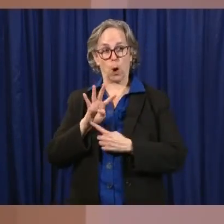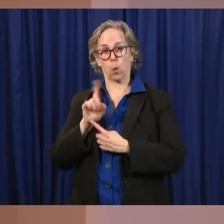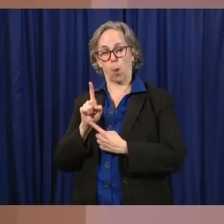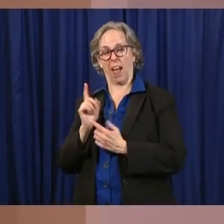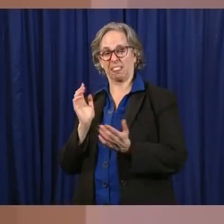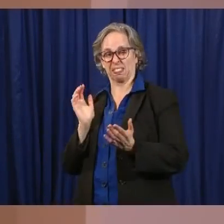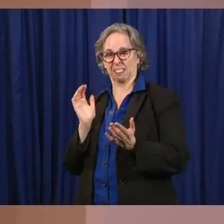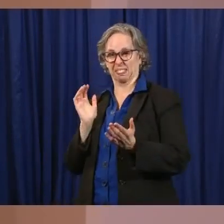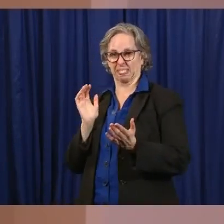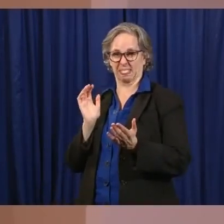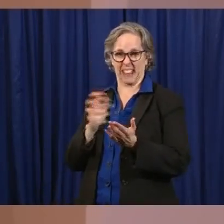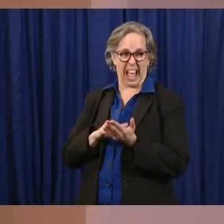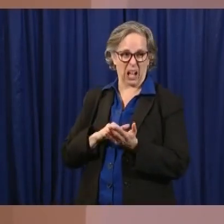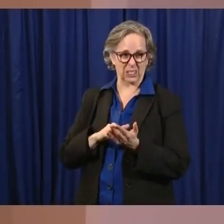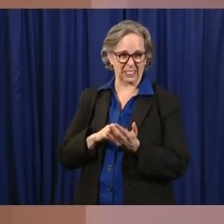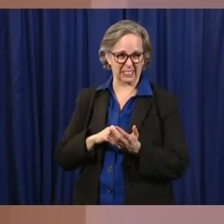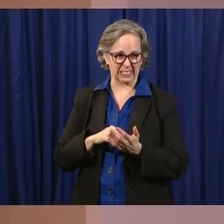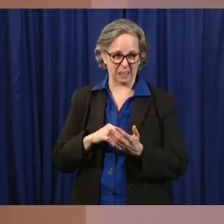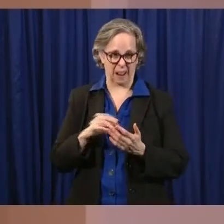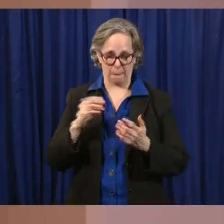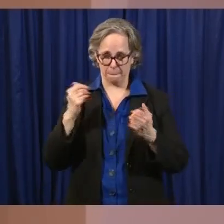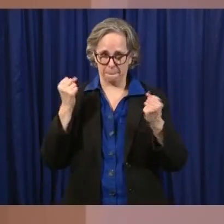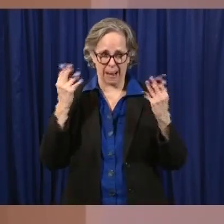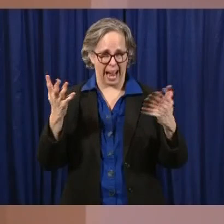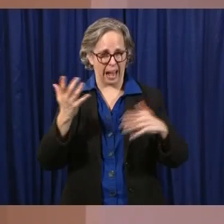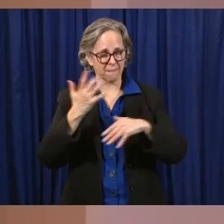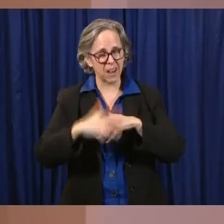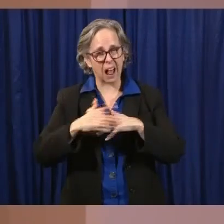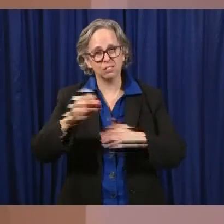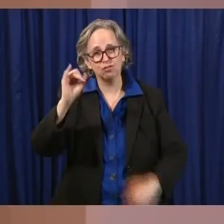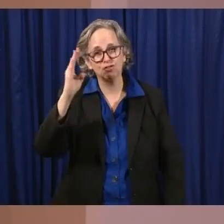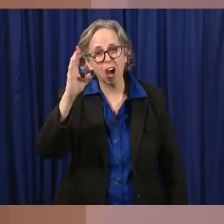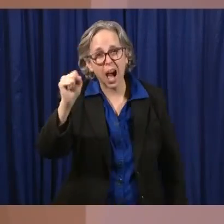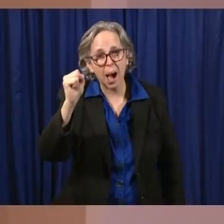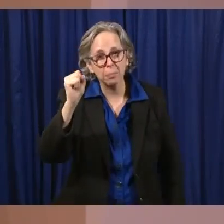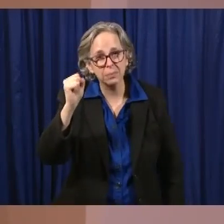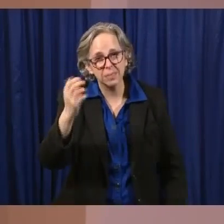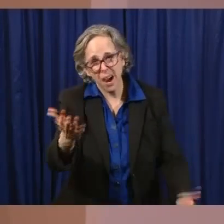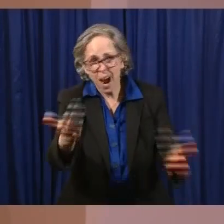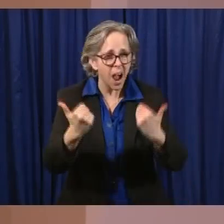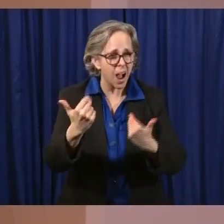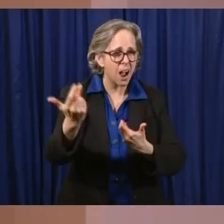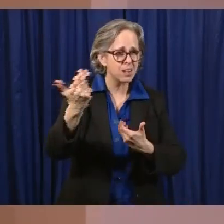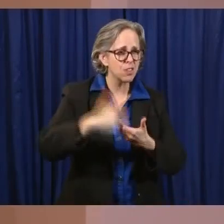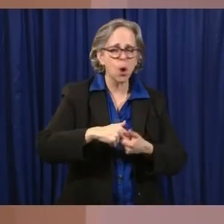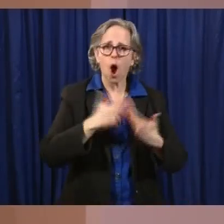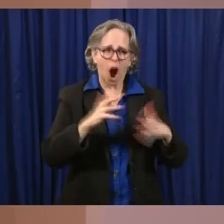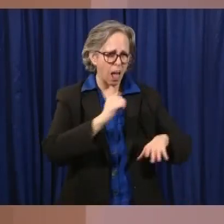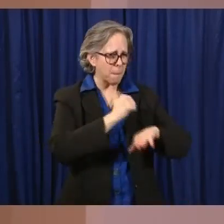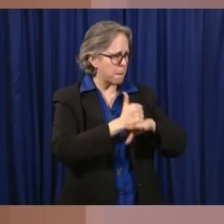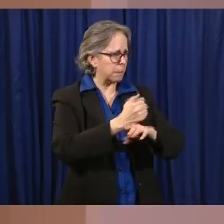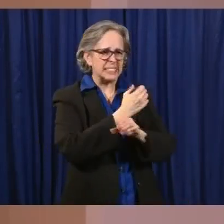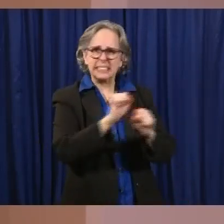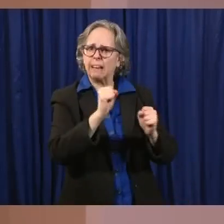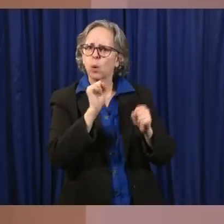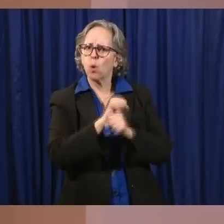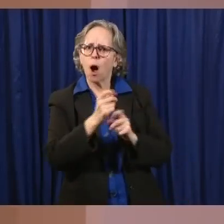41,367 job openings right now. They have created safe workplaces for you, safe environments for their